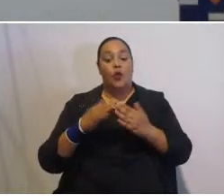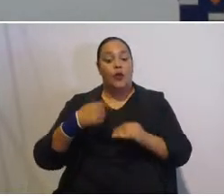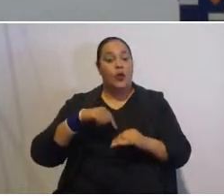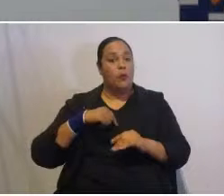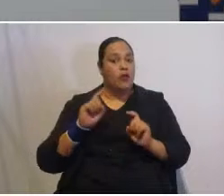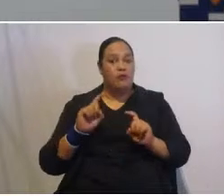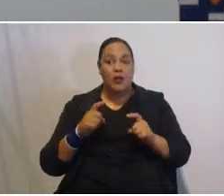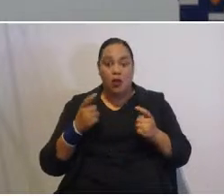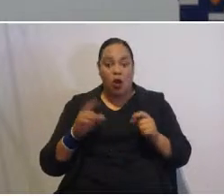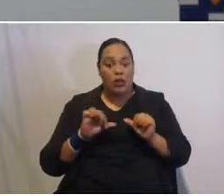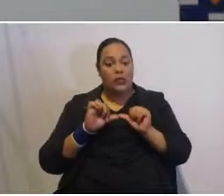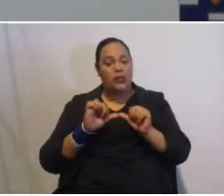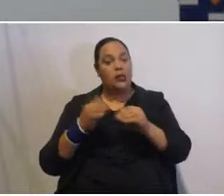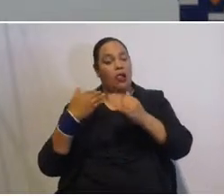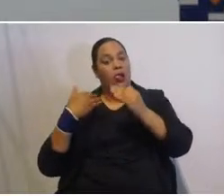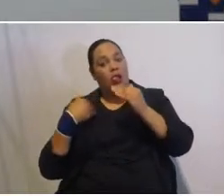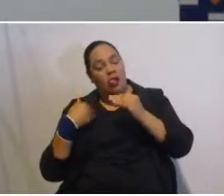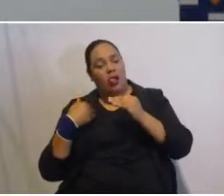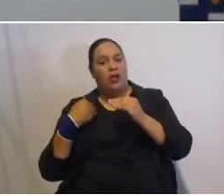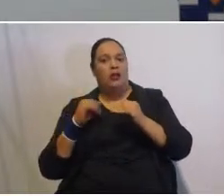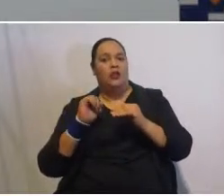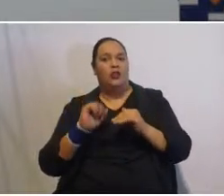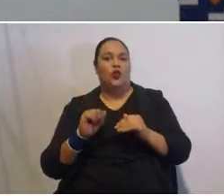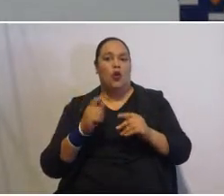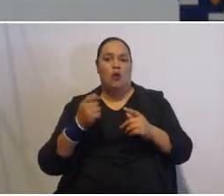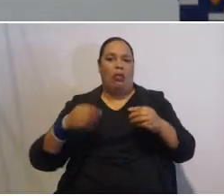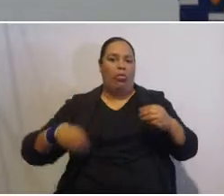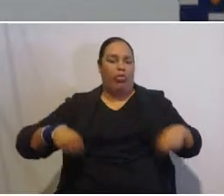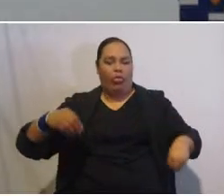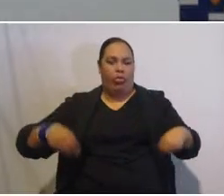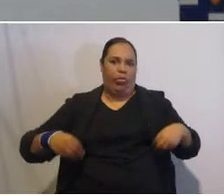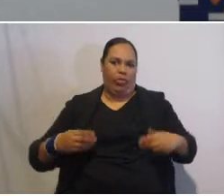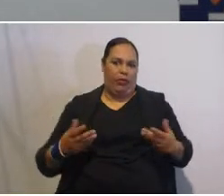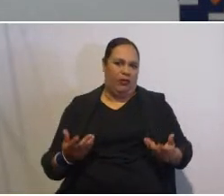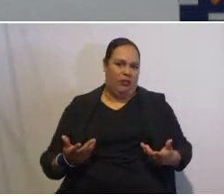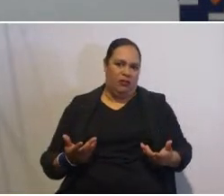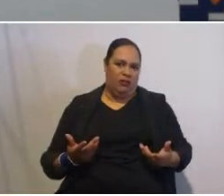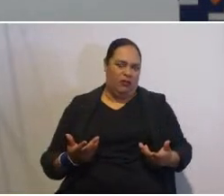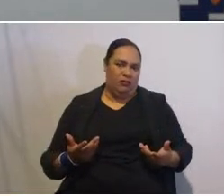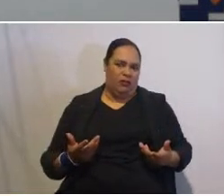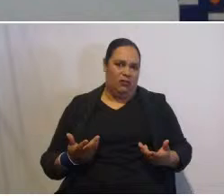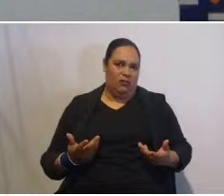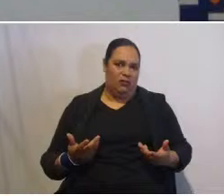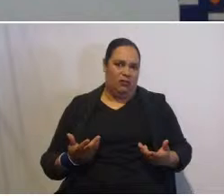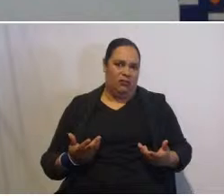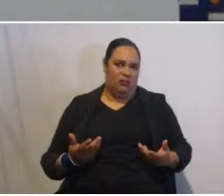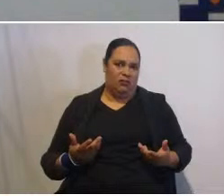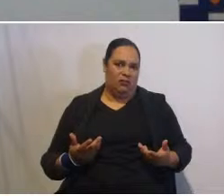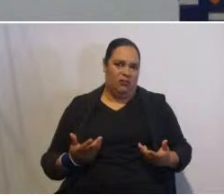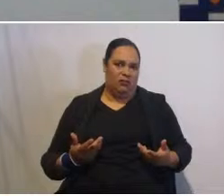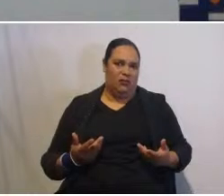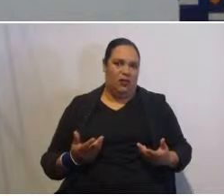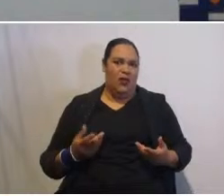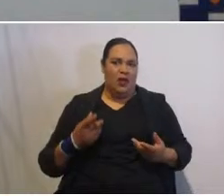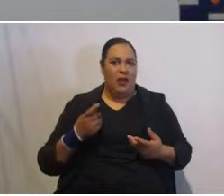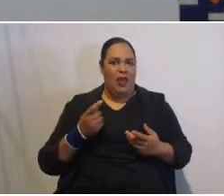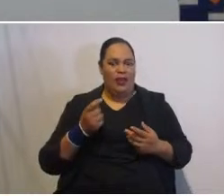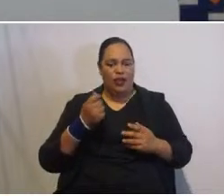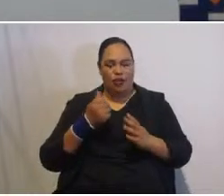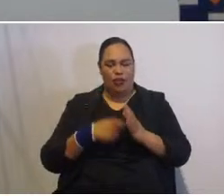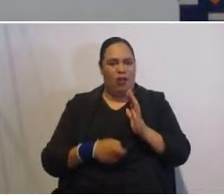no longer carry the burden of mismanagement and rises of